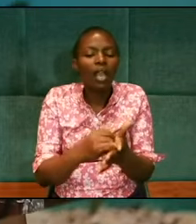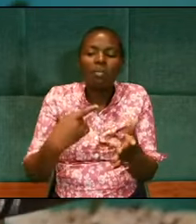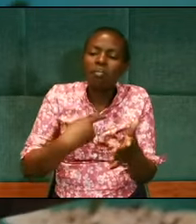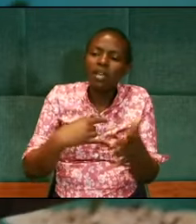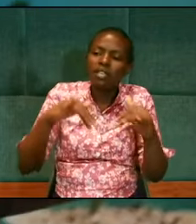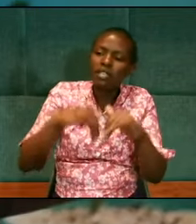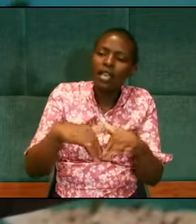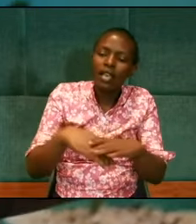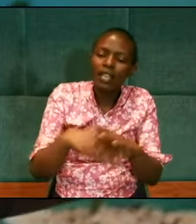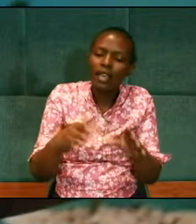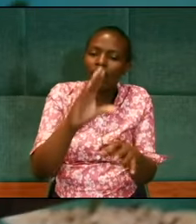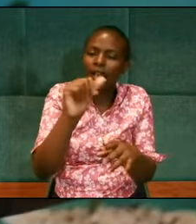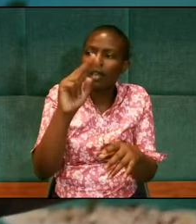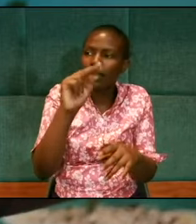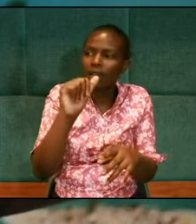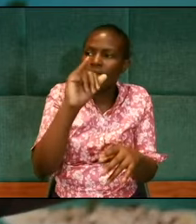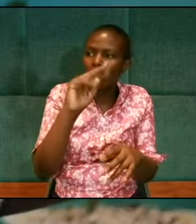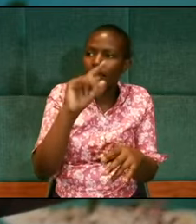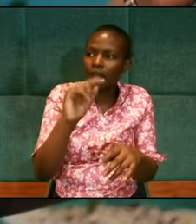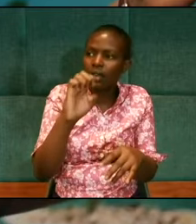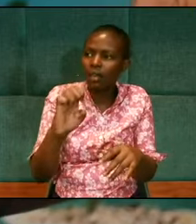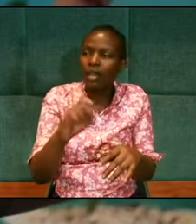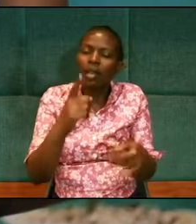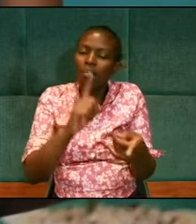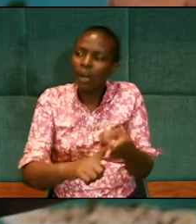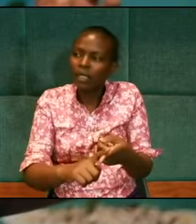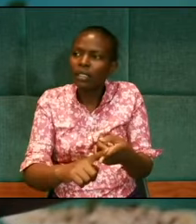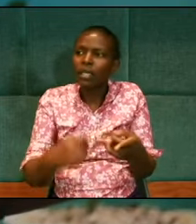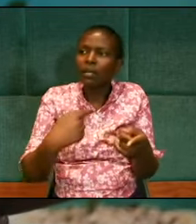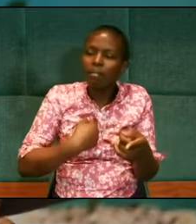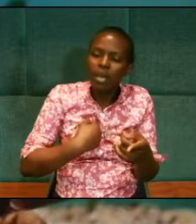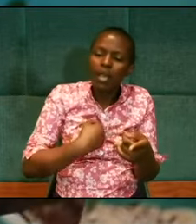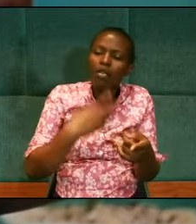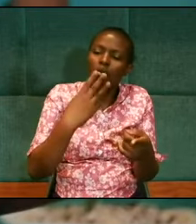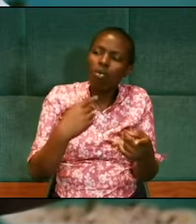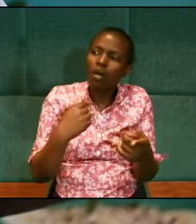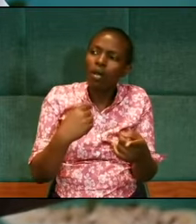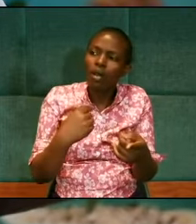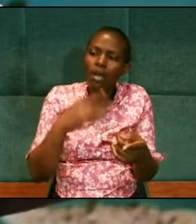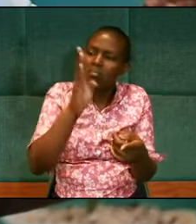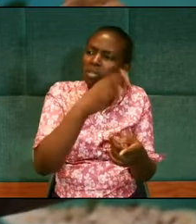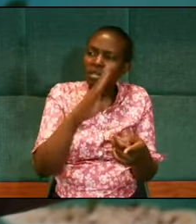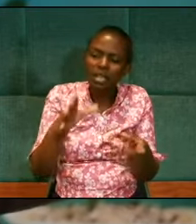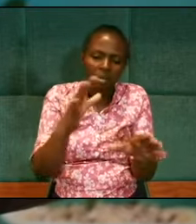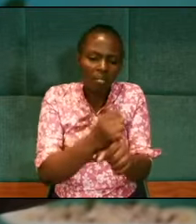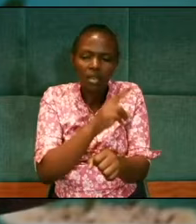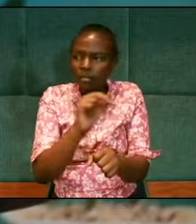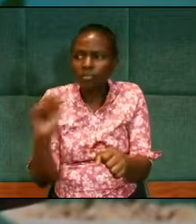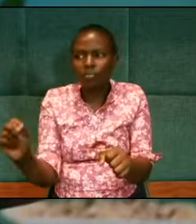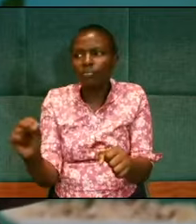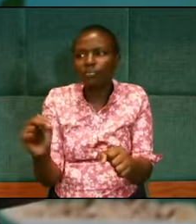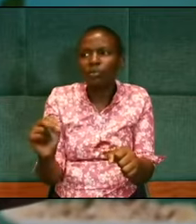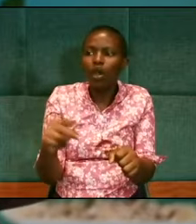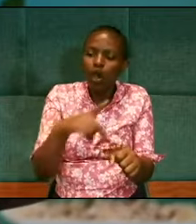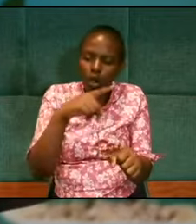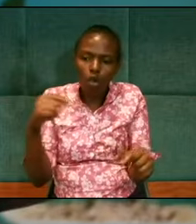I see their belief system. Hey, Eliezer, make no mistake. The Canaanite is a no-go area.